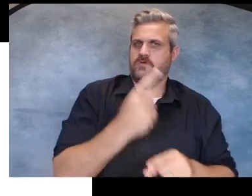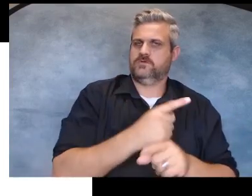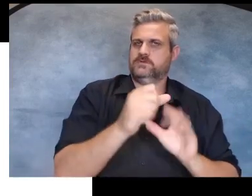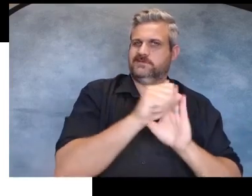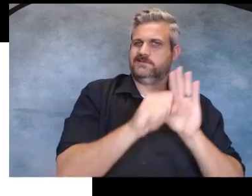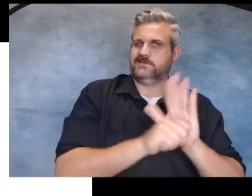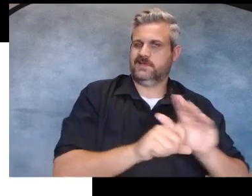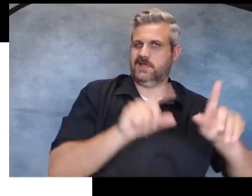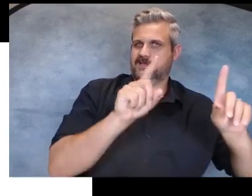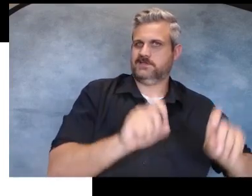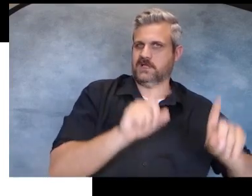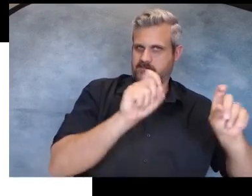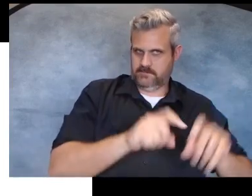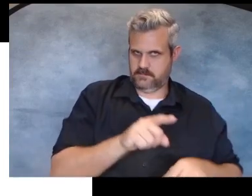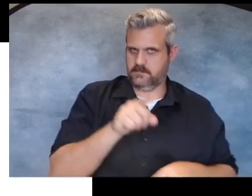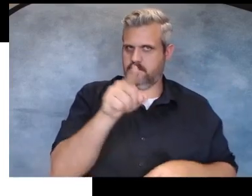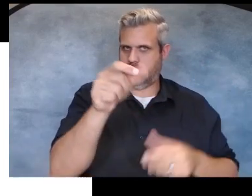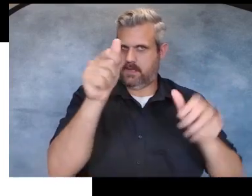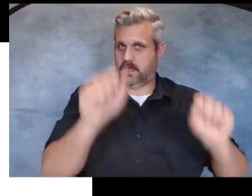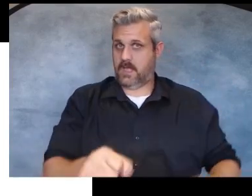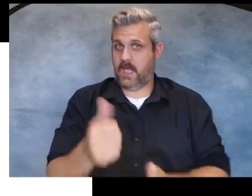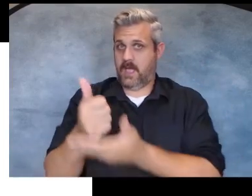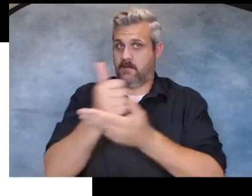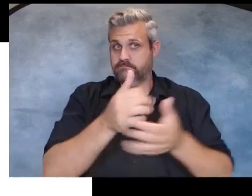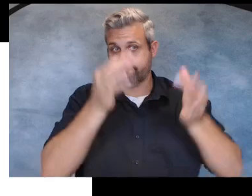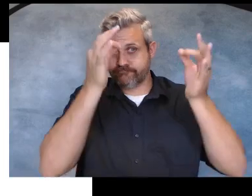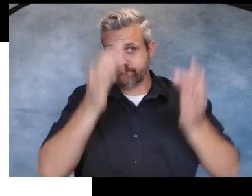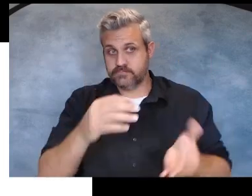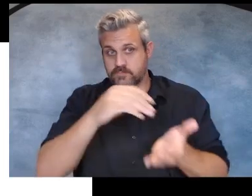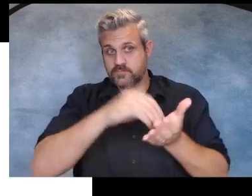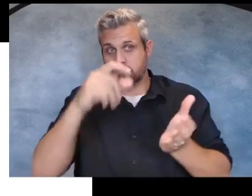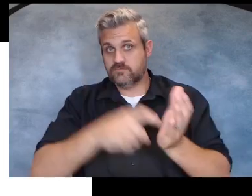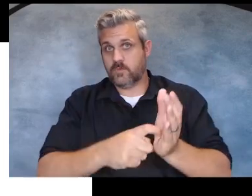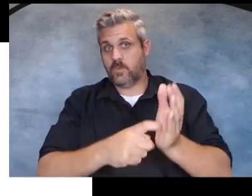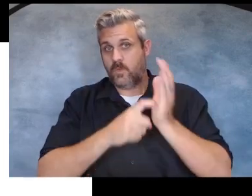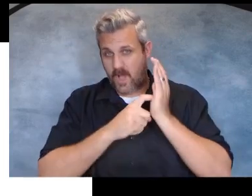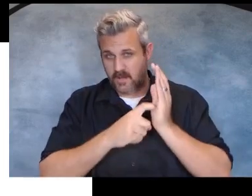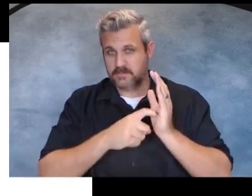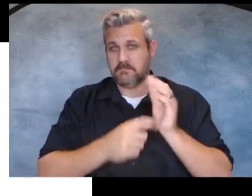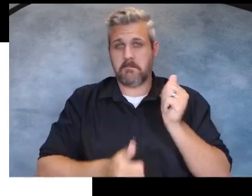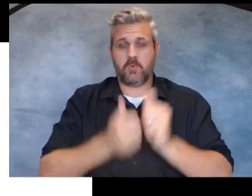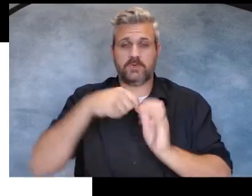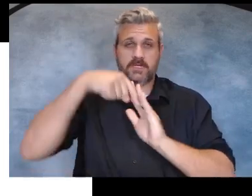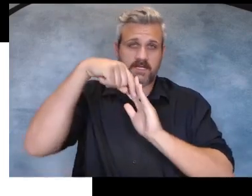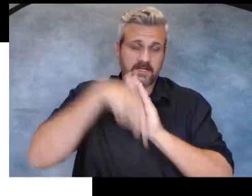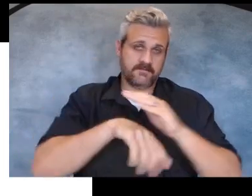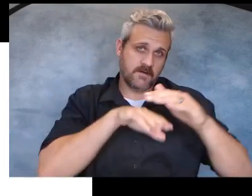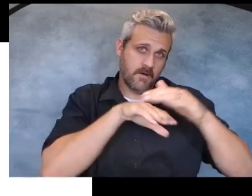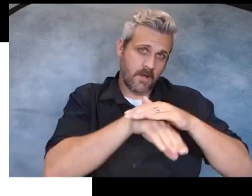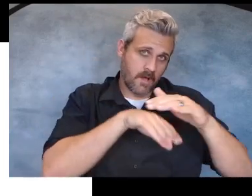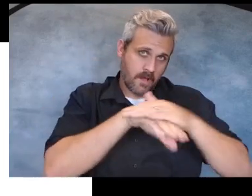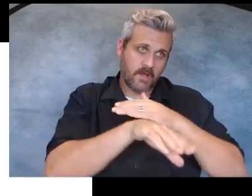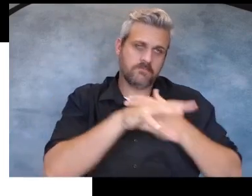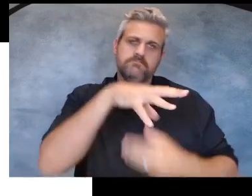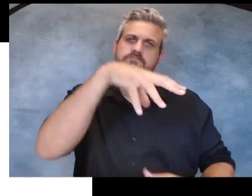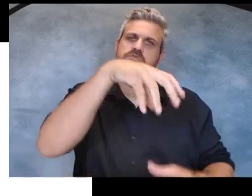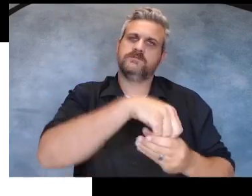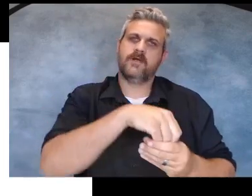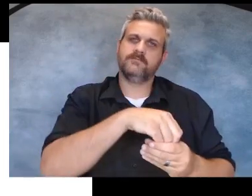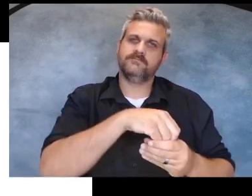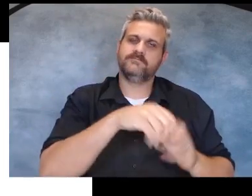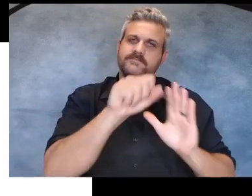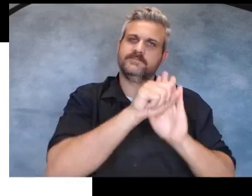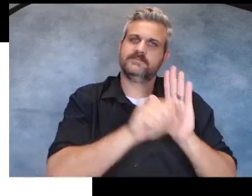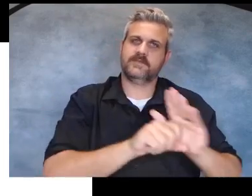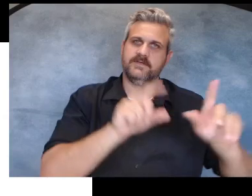regular state assessment so that they can help determine if the student requires the most intensive accommodations in order to